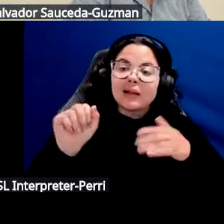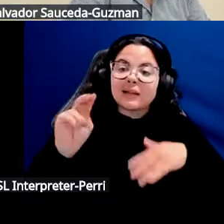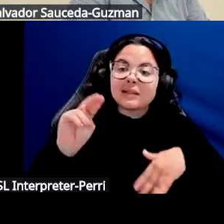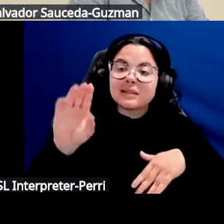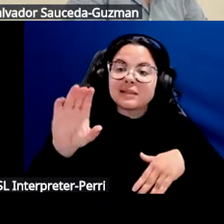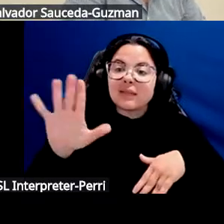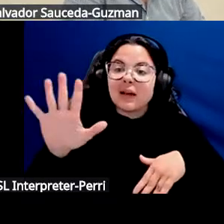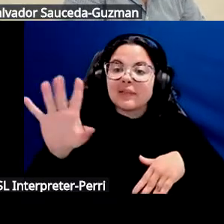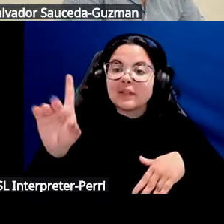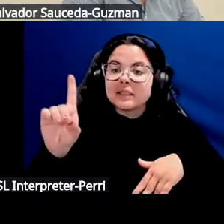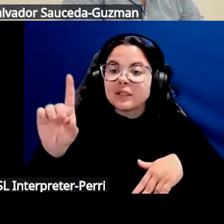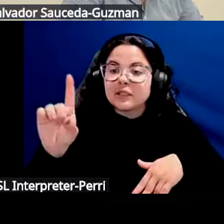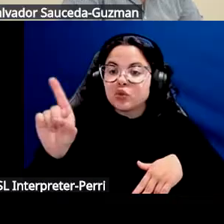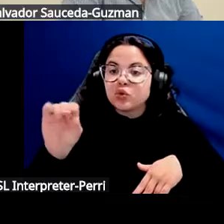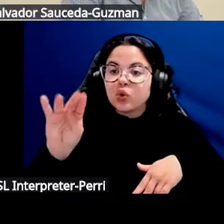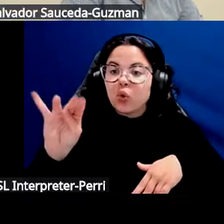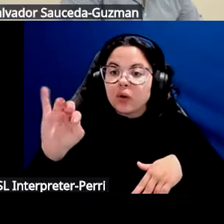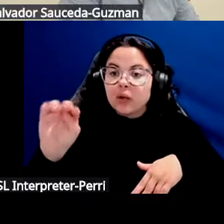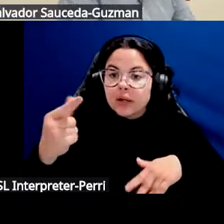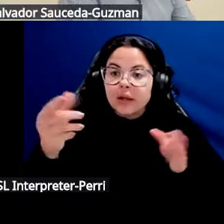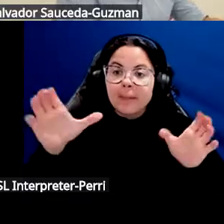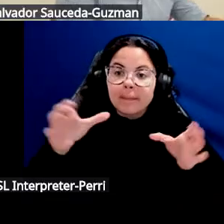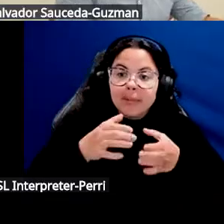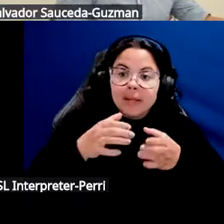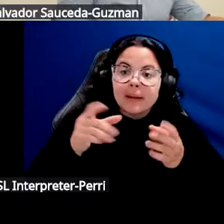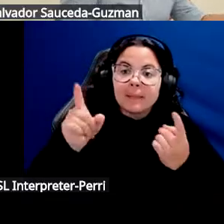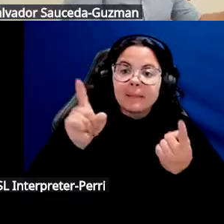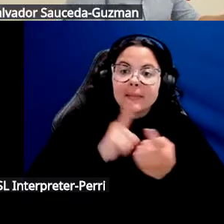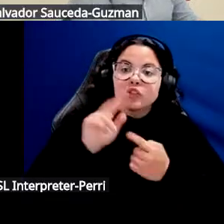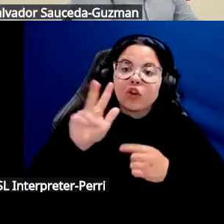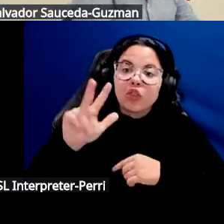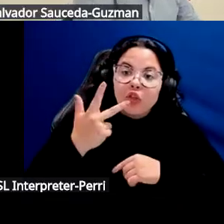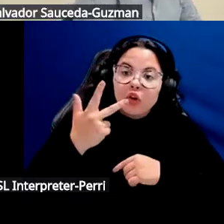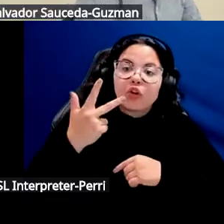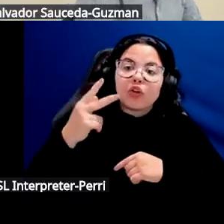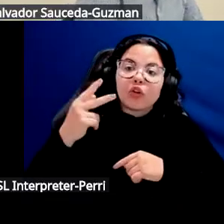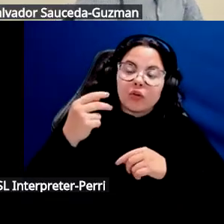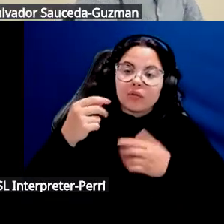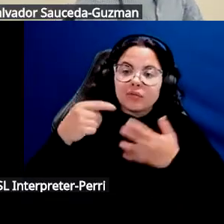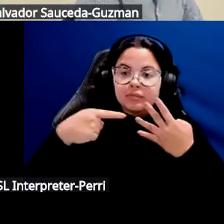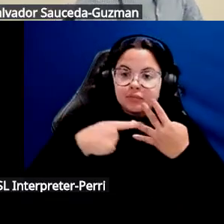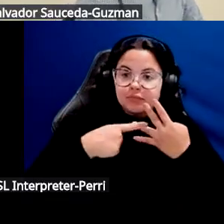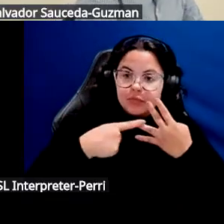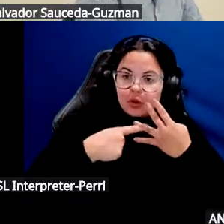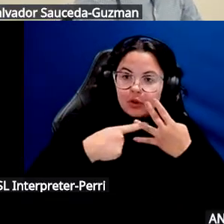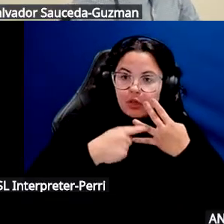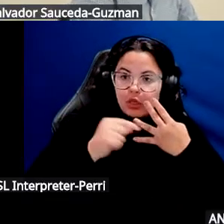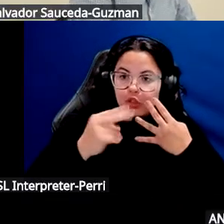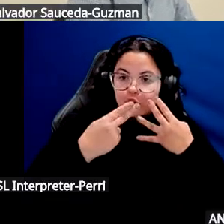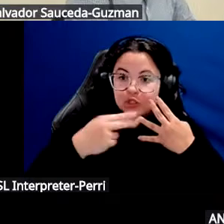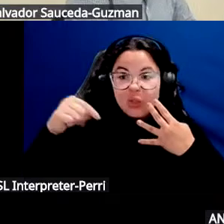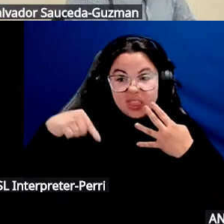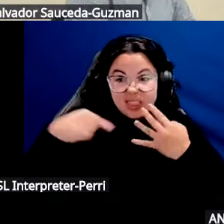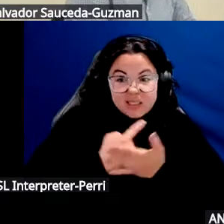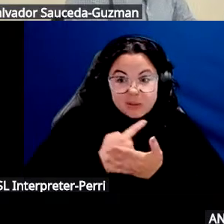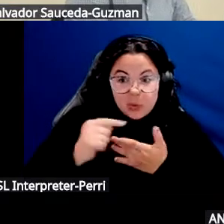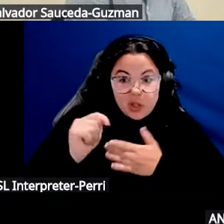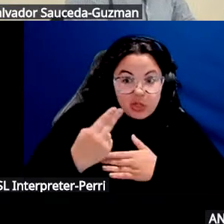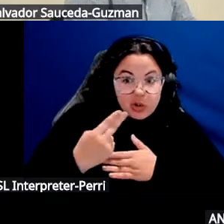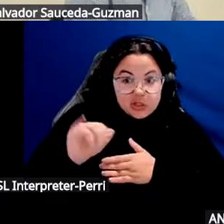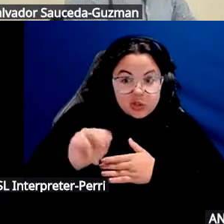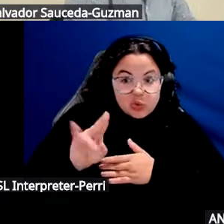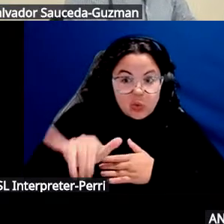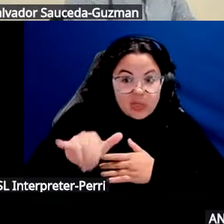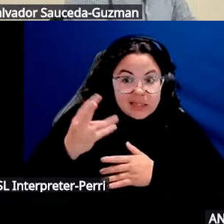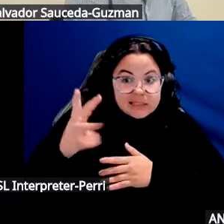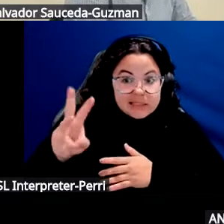5D Zoning Committee meets on the third Thursday of every month. That means we are meeting this Thursday, July the